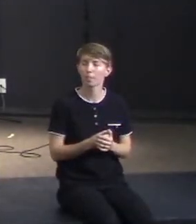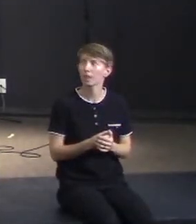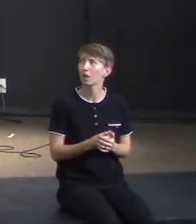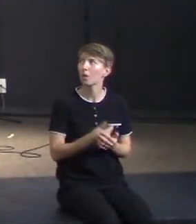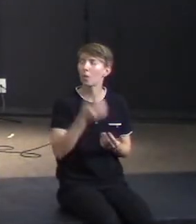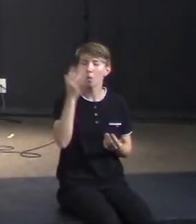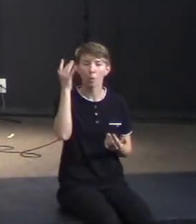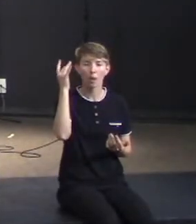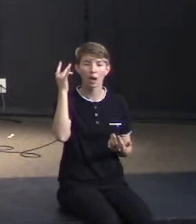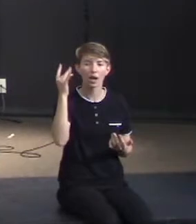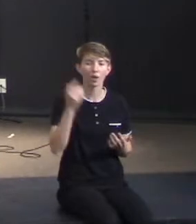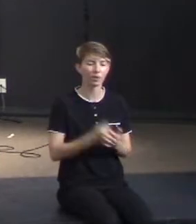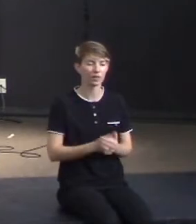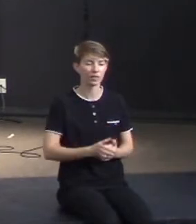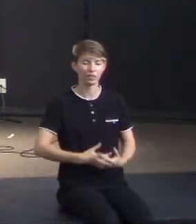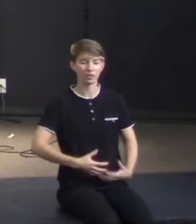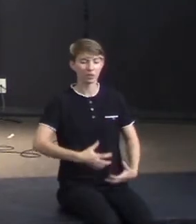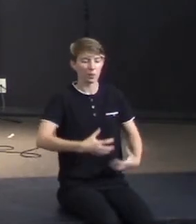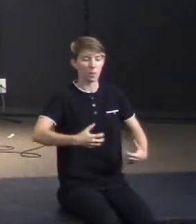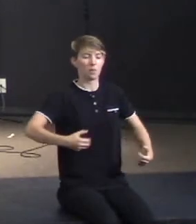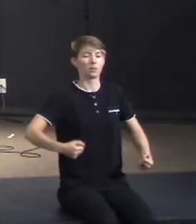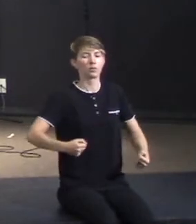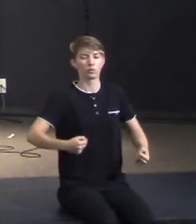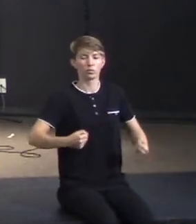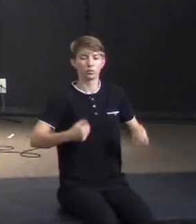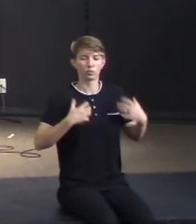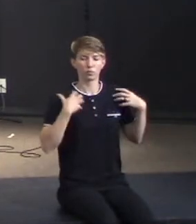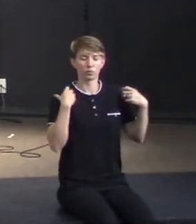Why would this colossus of a man